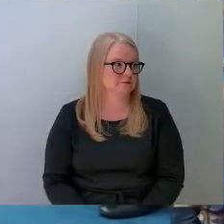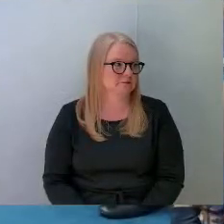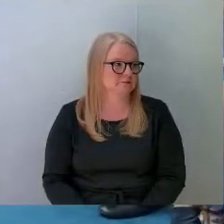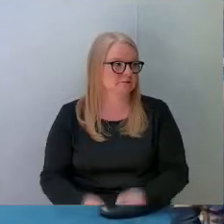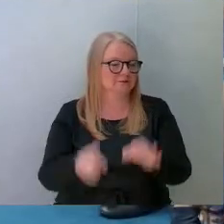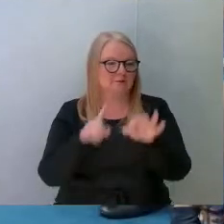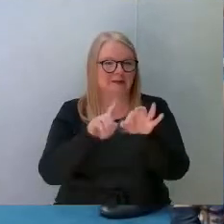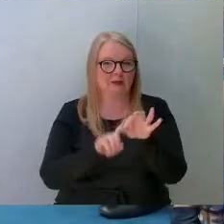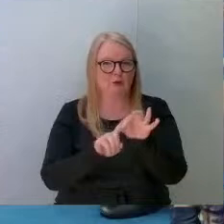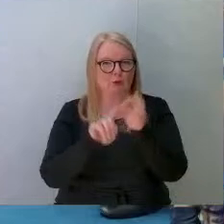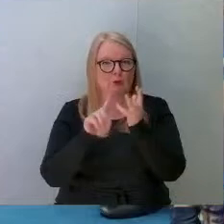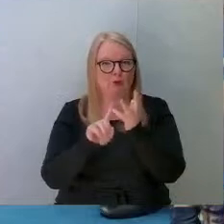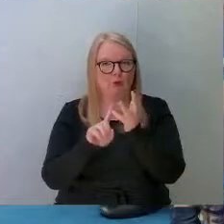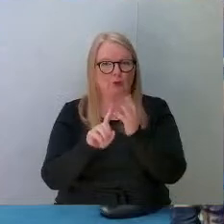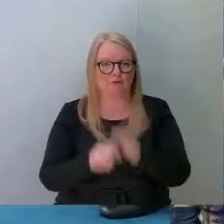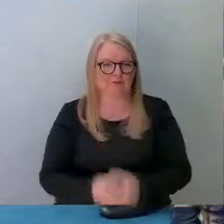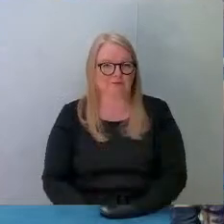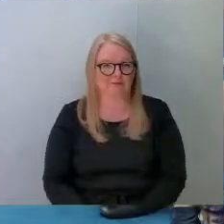Kiyu Yu.